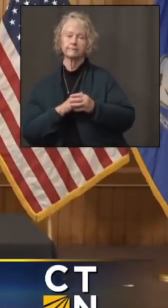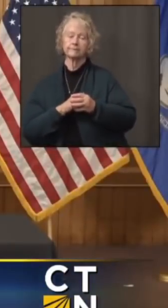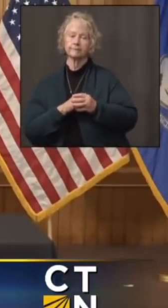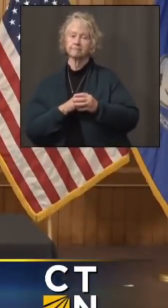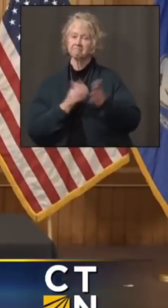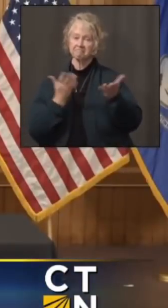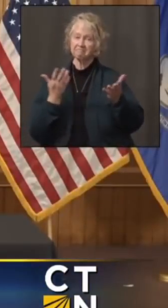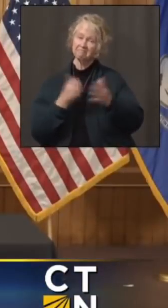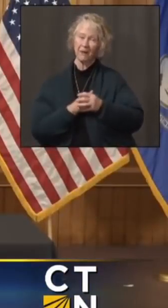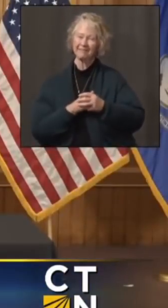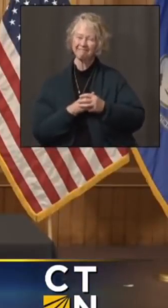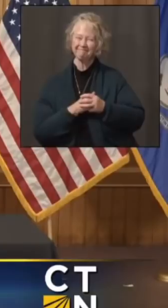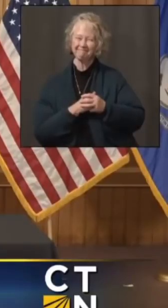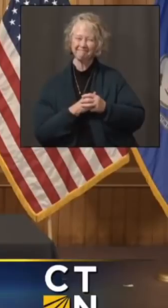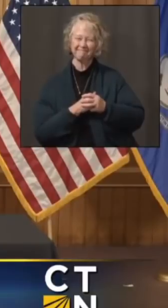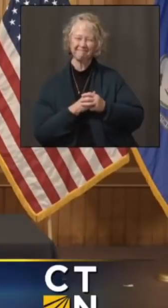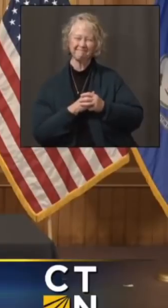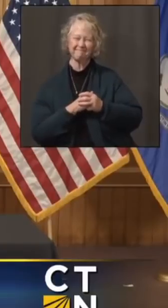That's it.